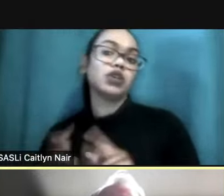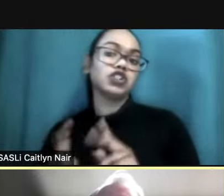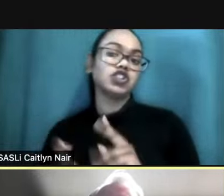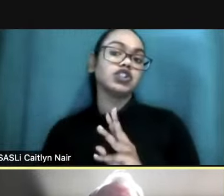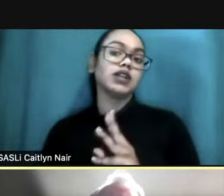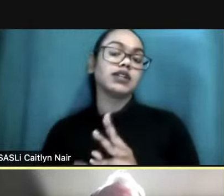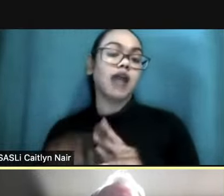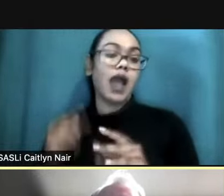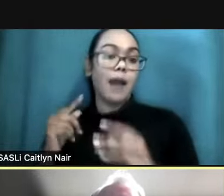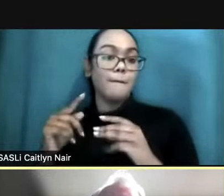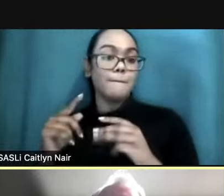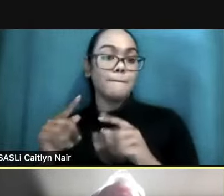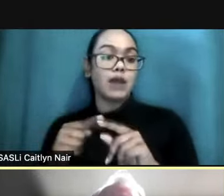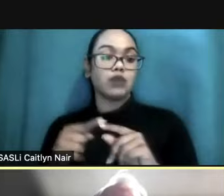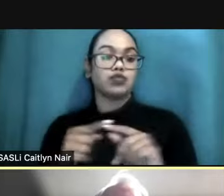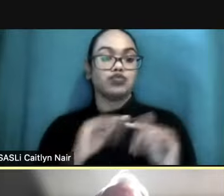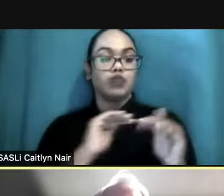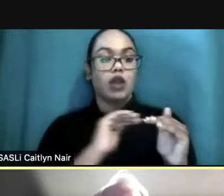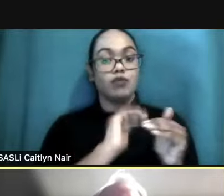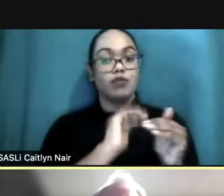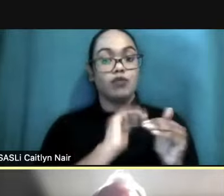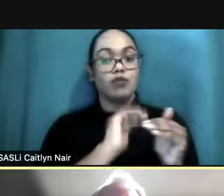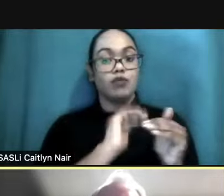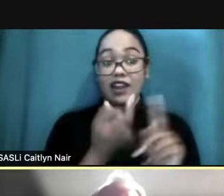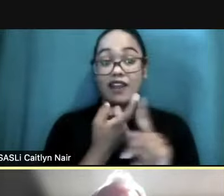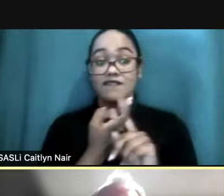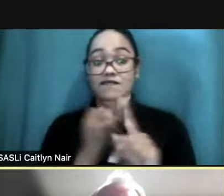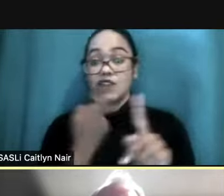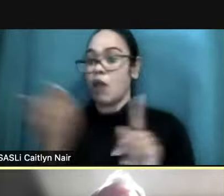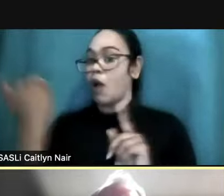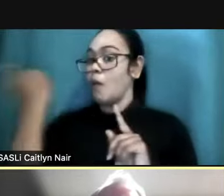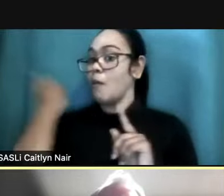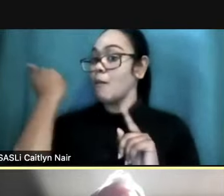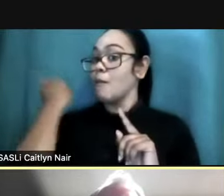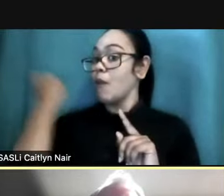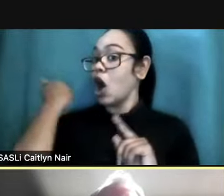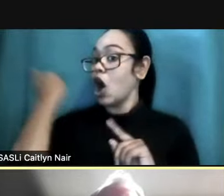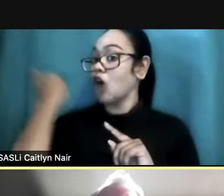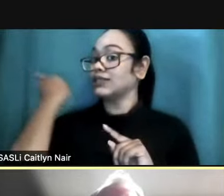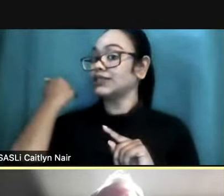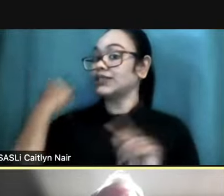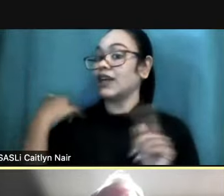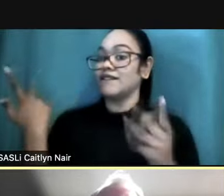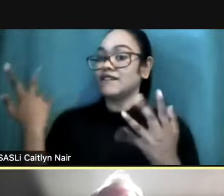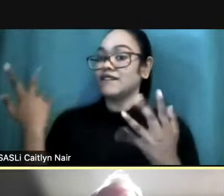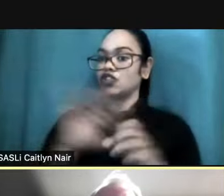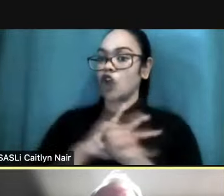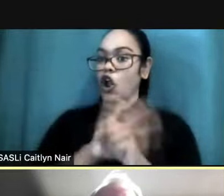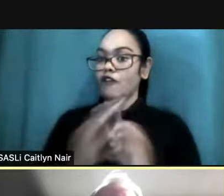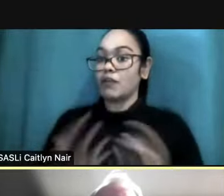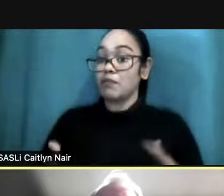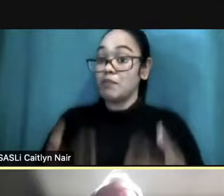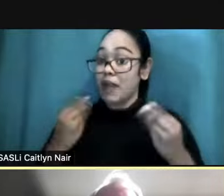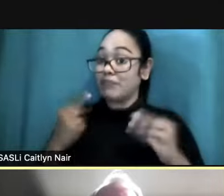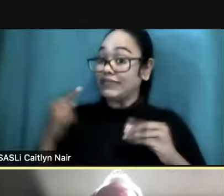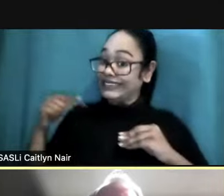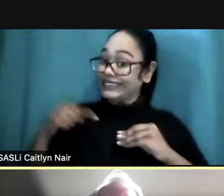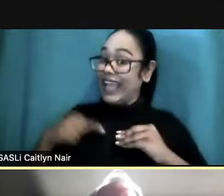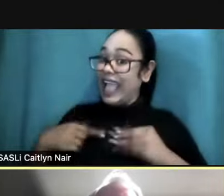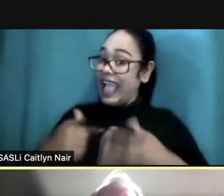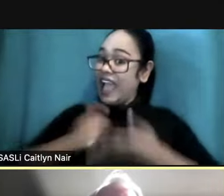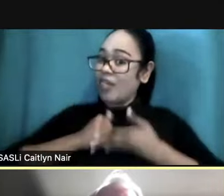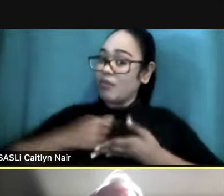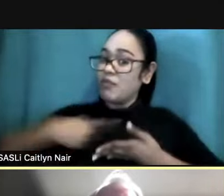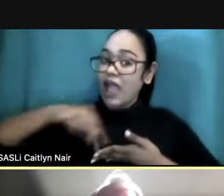whether the protection that we have from past infection will protect us against this variant. And then really the